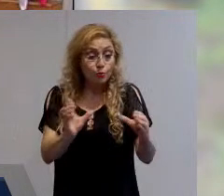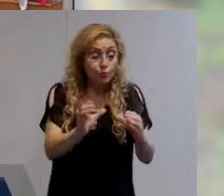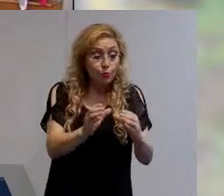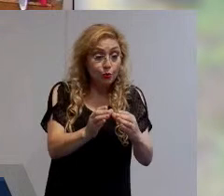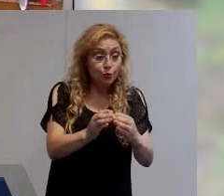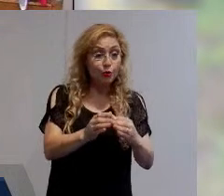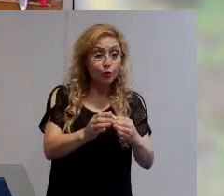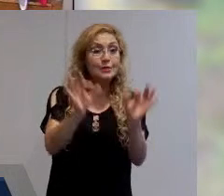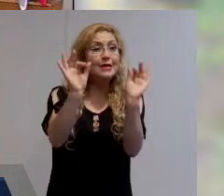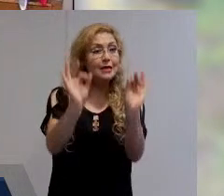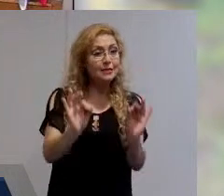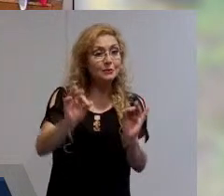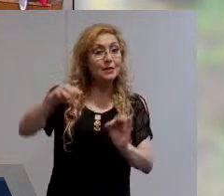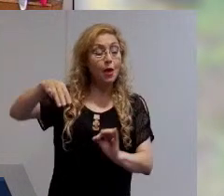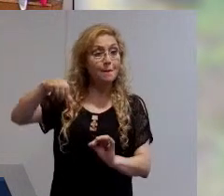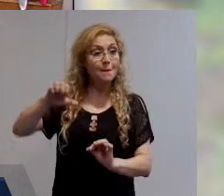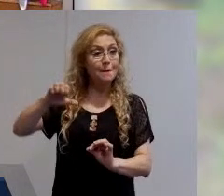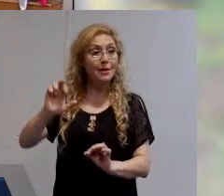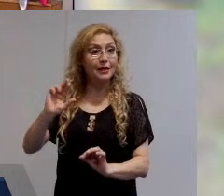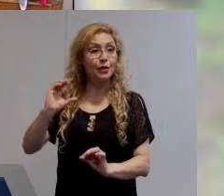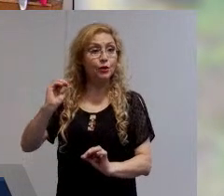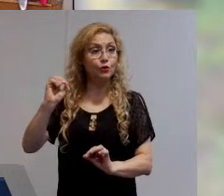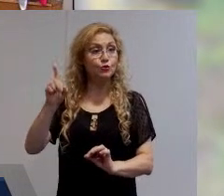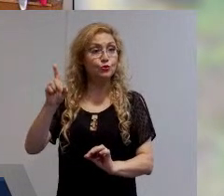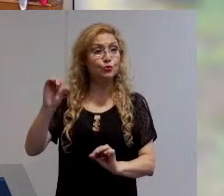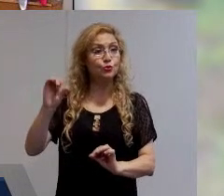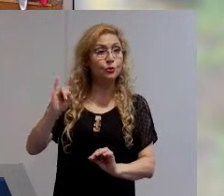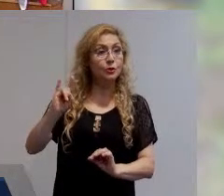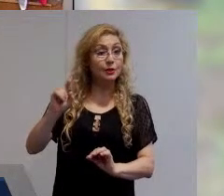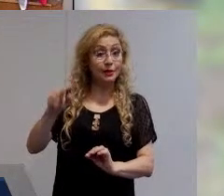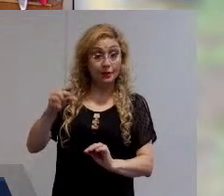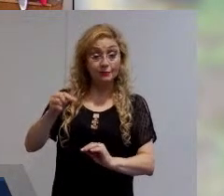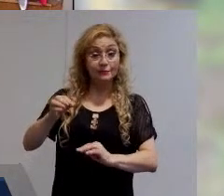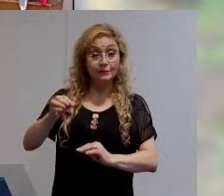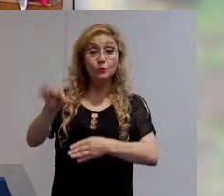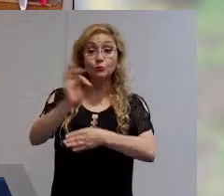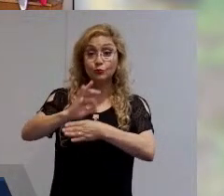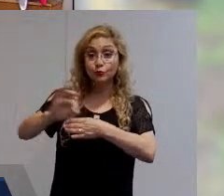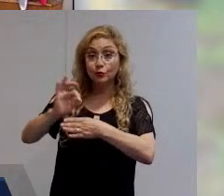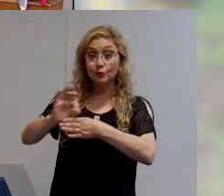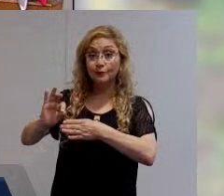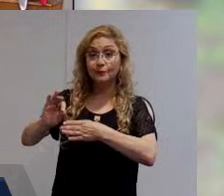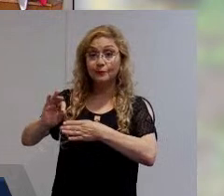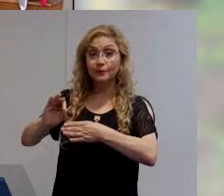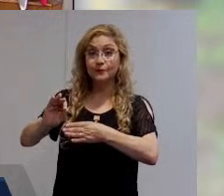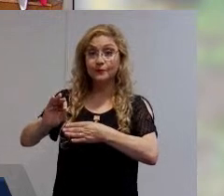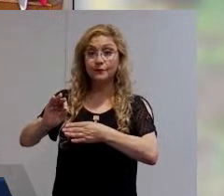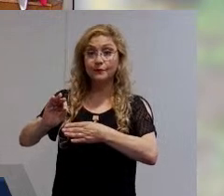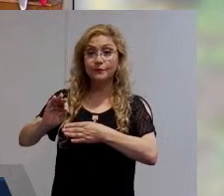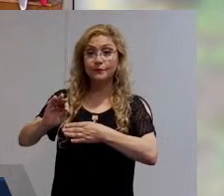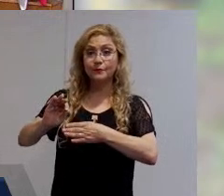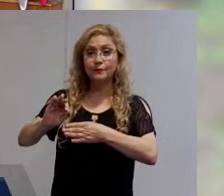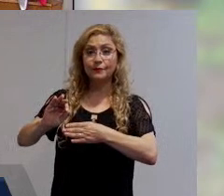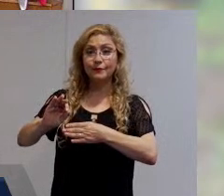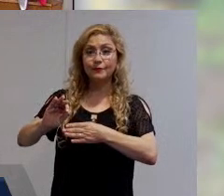process, especially the Mercosur Specialized Meeting on Family Farming, REAF Mercosur.